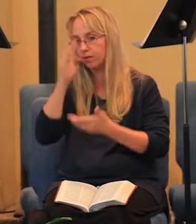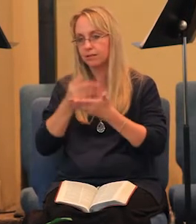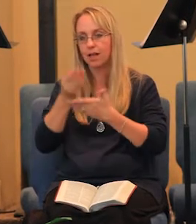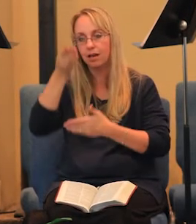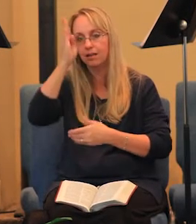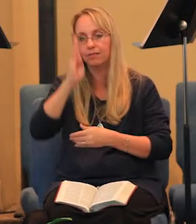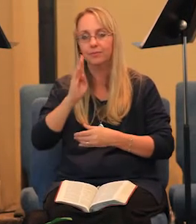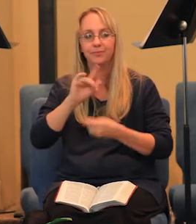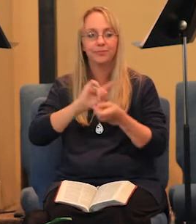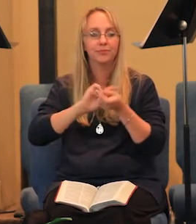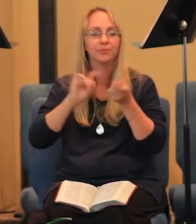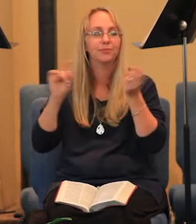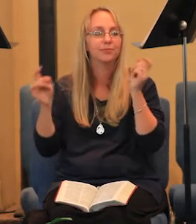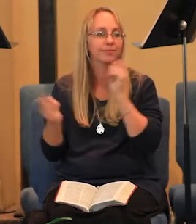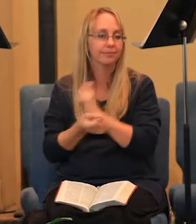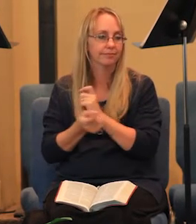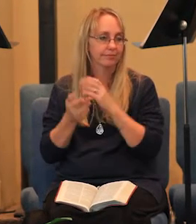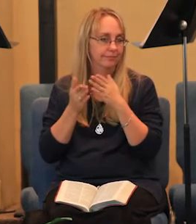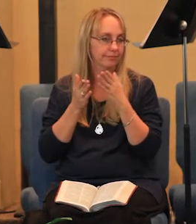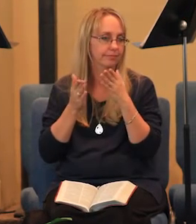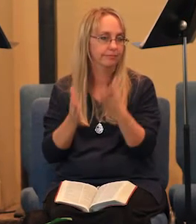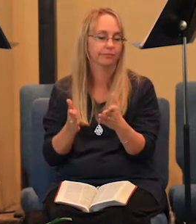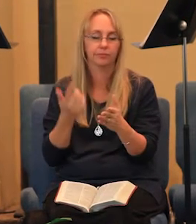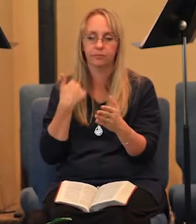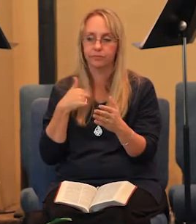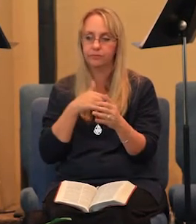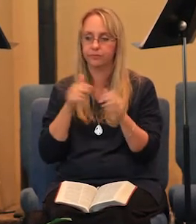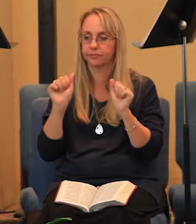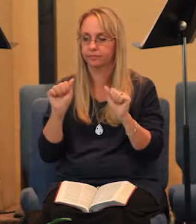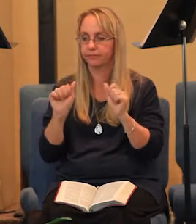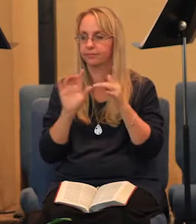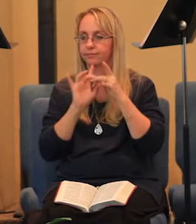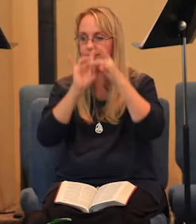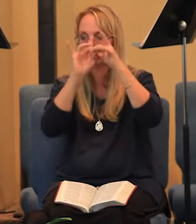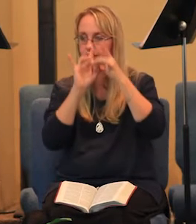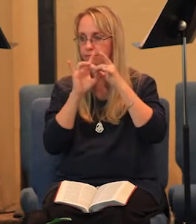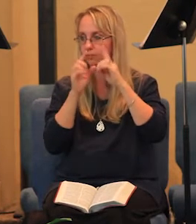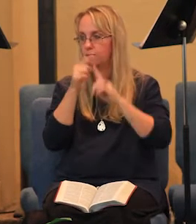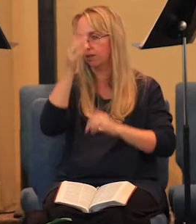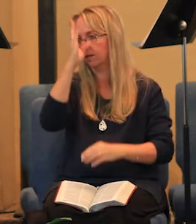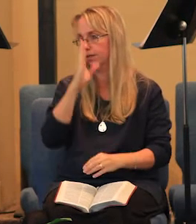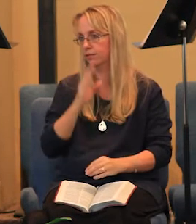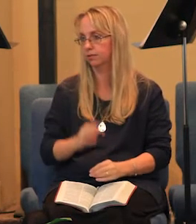God, he changed the way we get to relate to God.